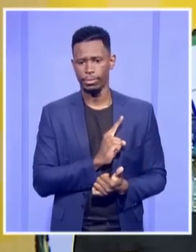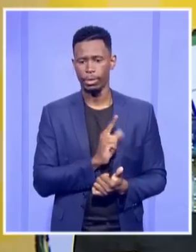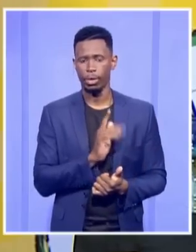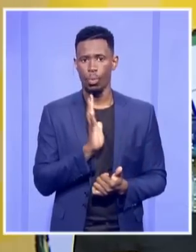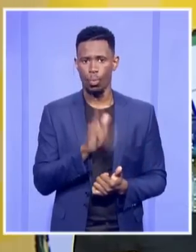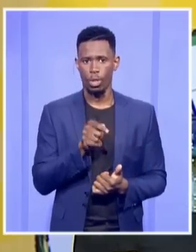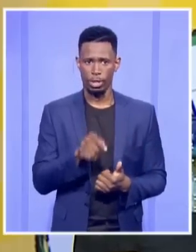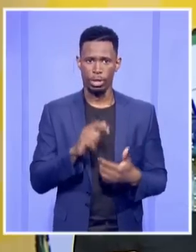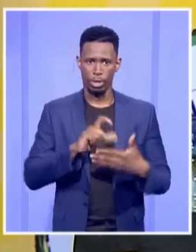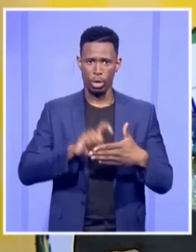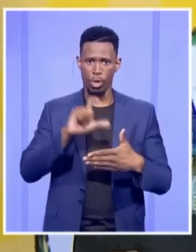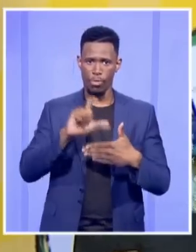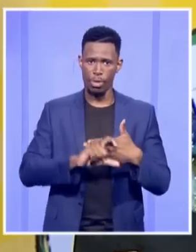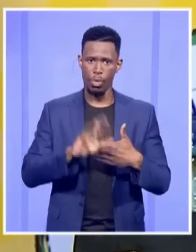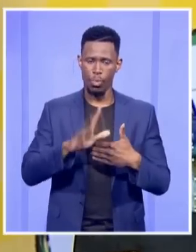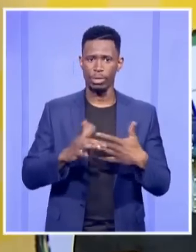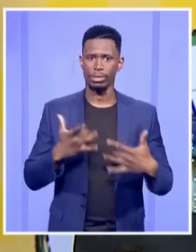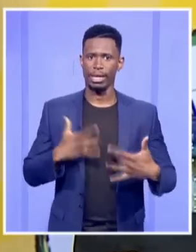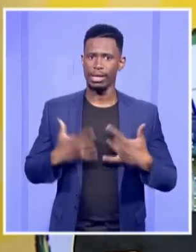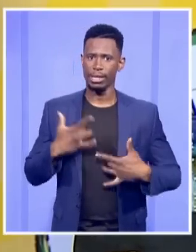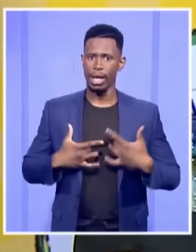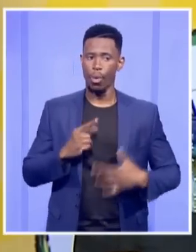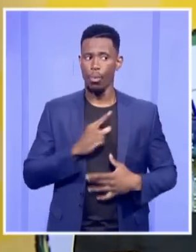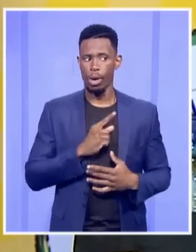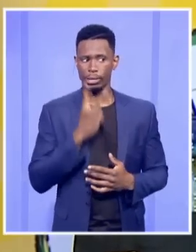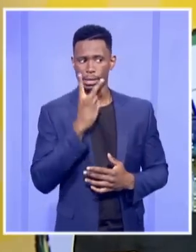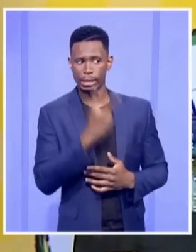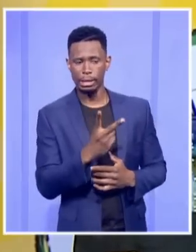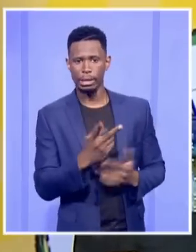exciting conference. We have seen the energy that is there.